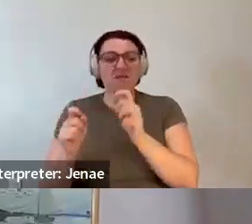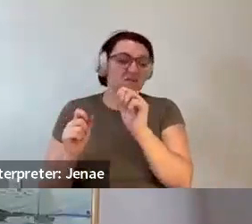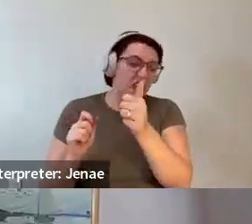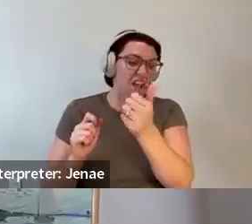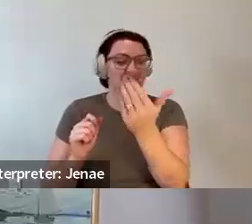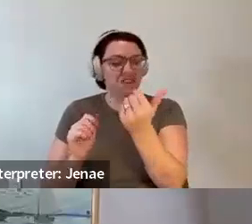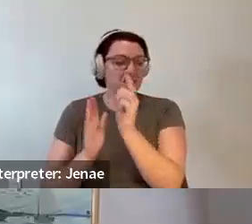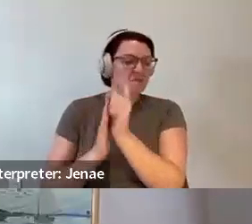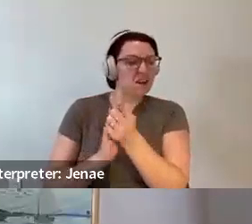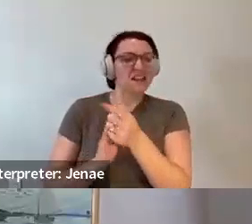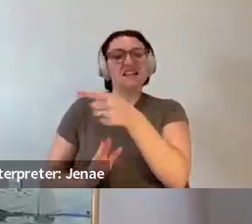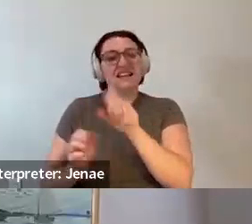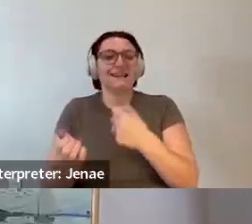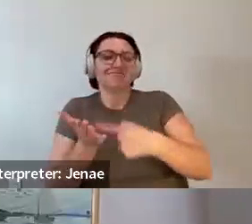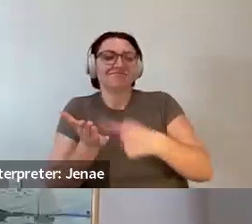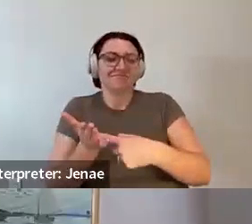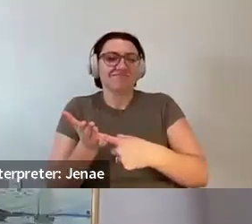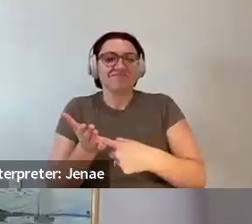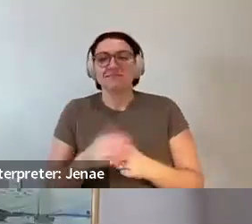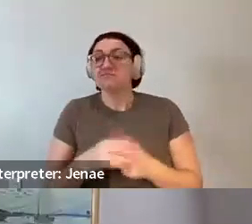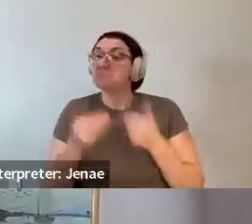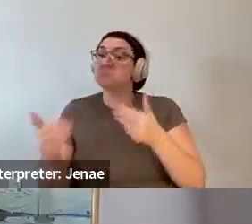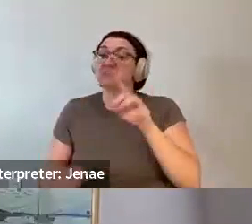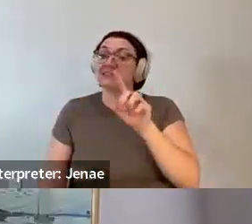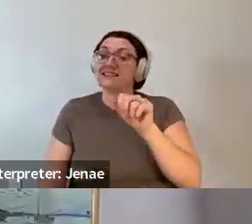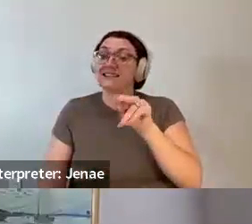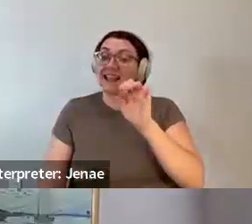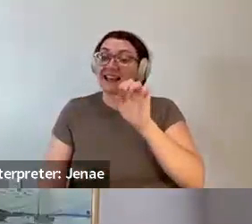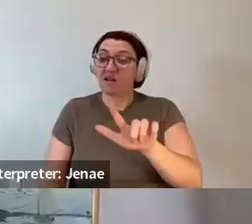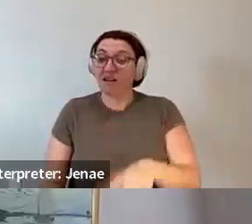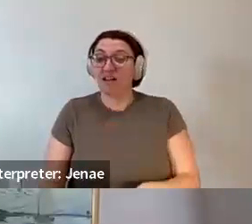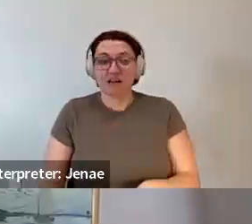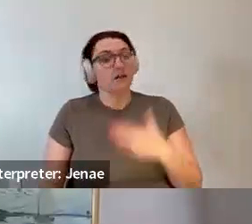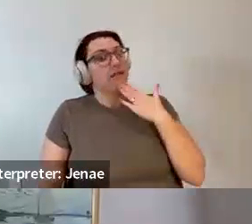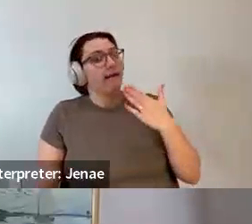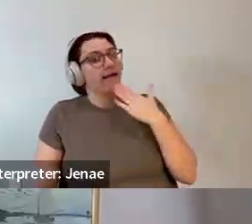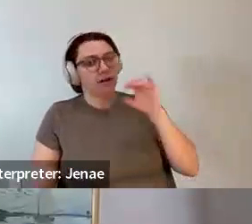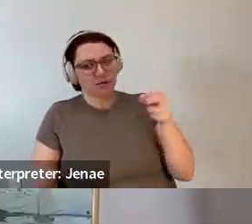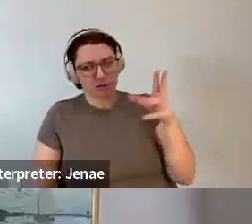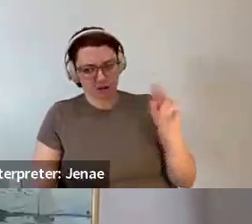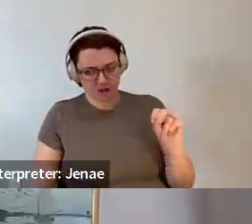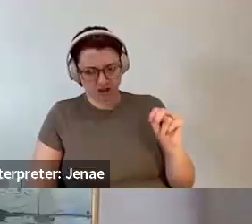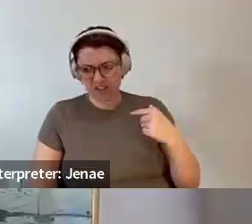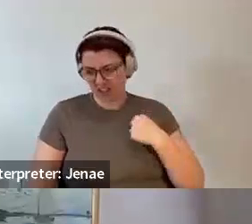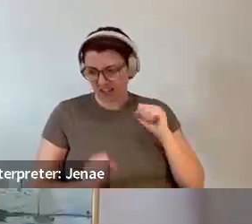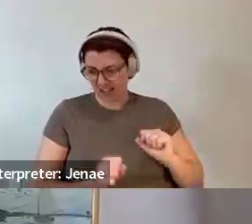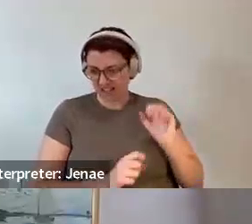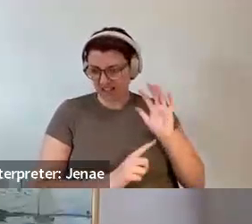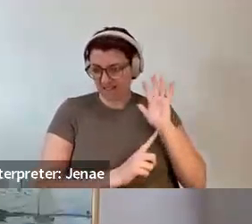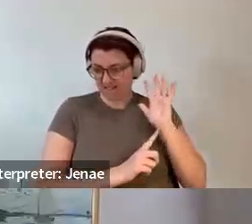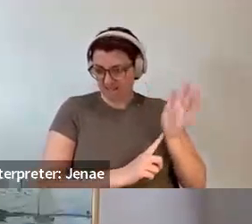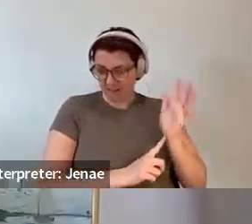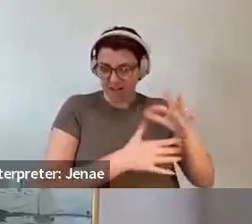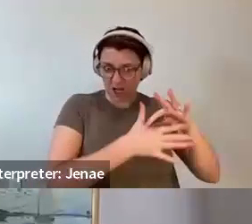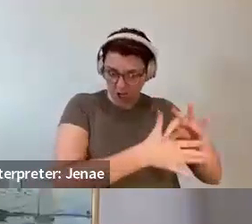that he can kind of go over Kibu with you. Go ahead, Daniel. Awesome. Thank you, John. And as I understand, I could do like maybe 5 minutes on the content side,